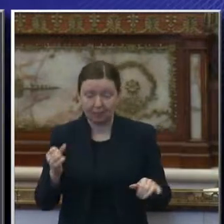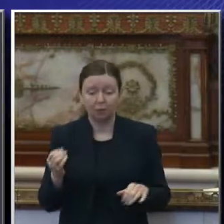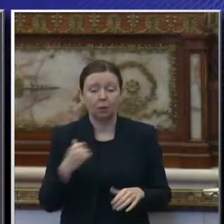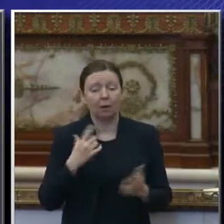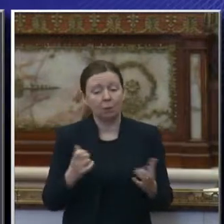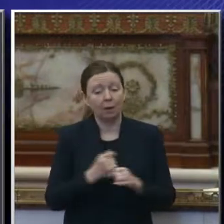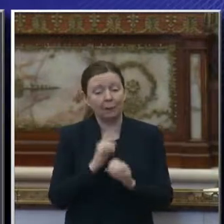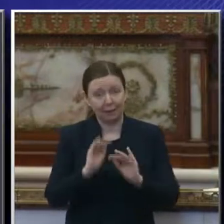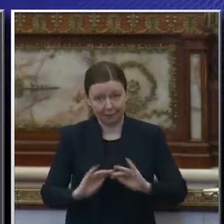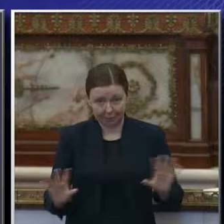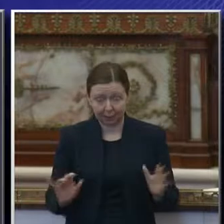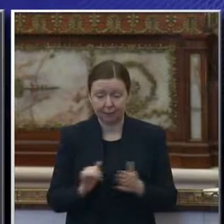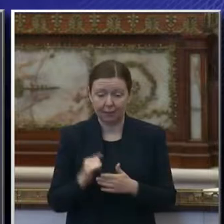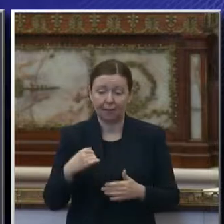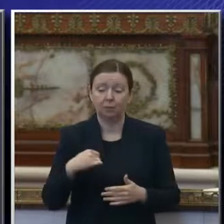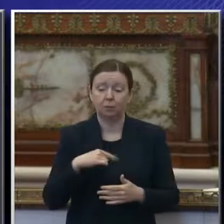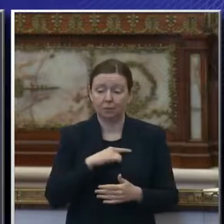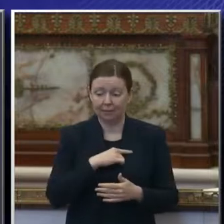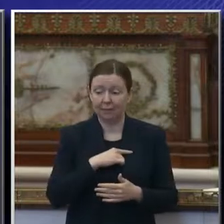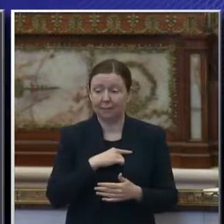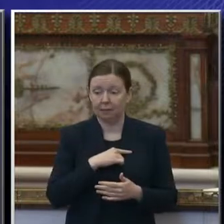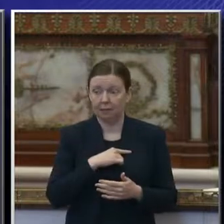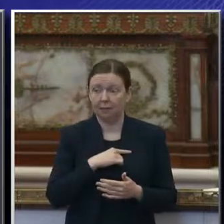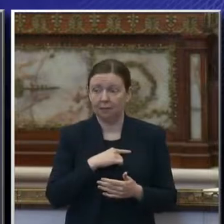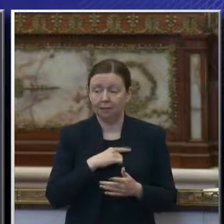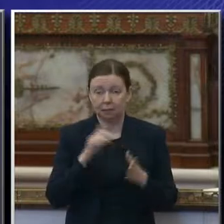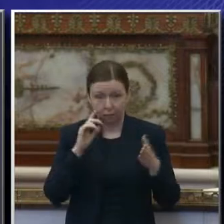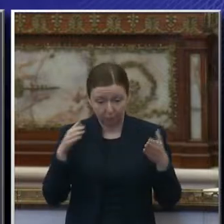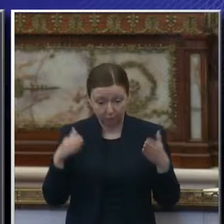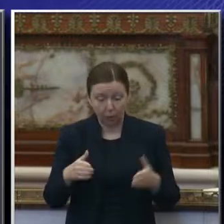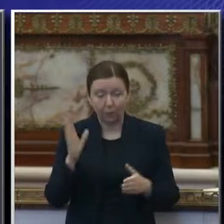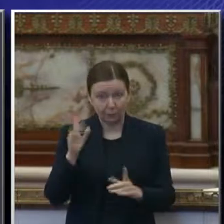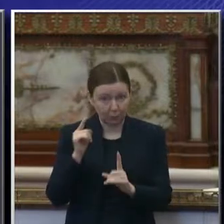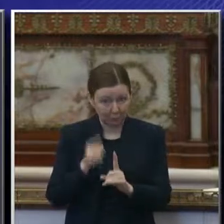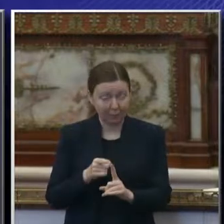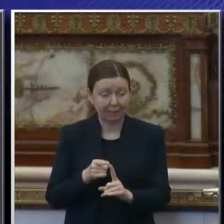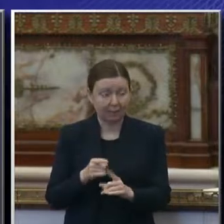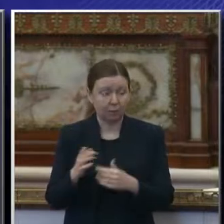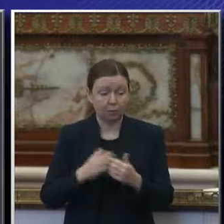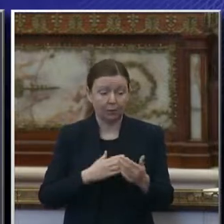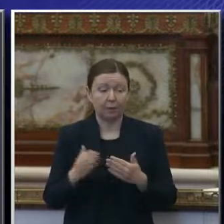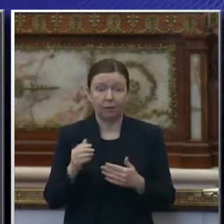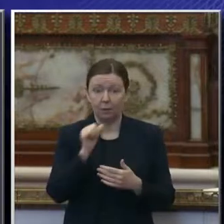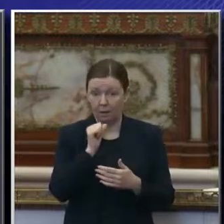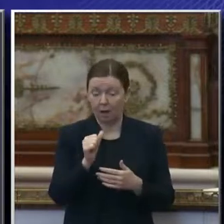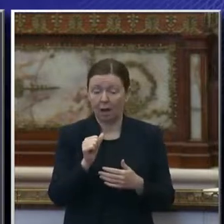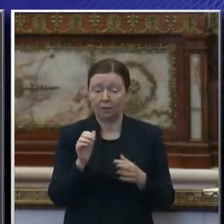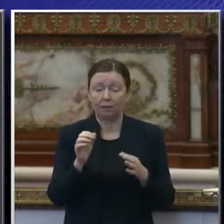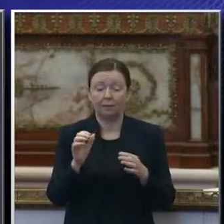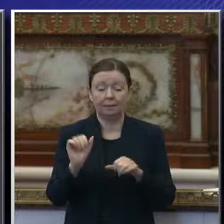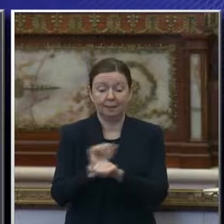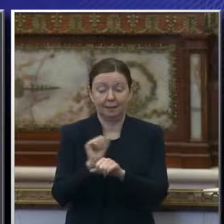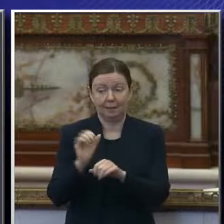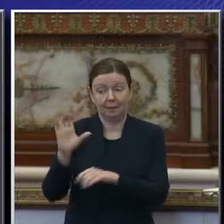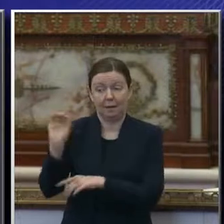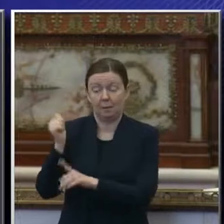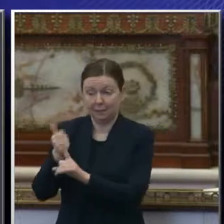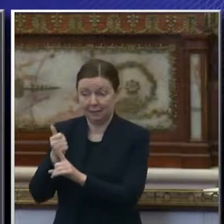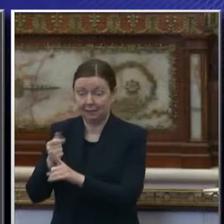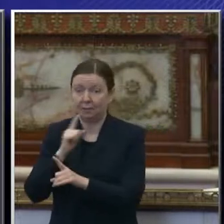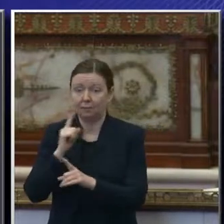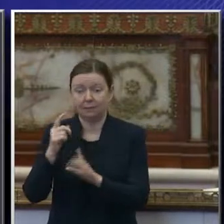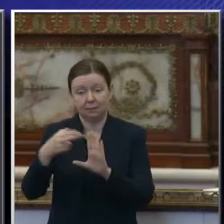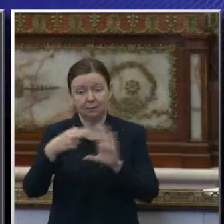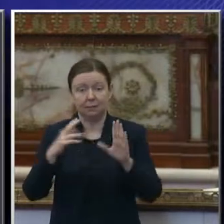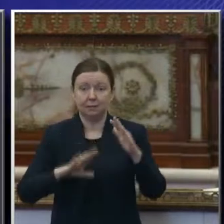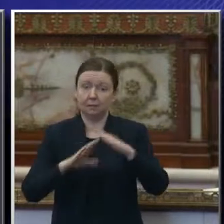want to make clear that the focus will be whether or not the employer is considered like a